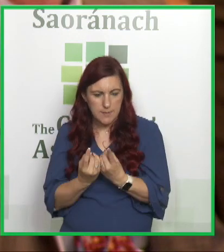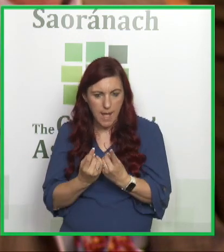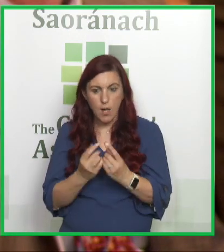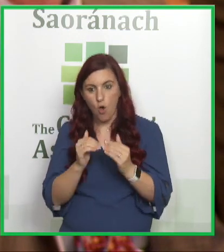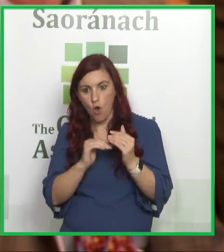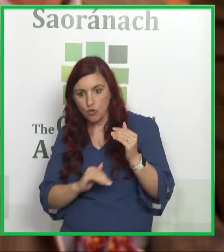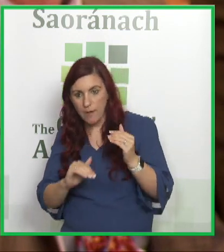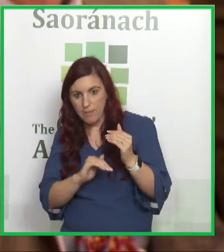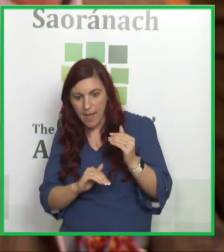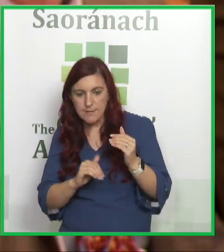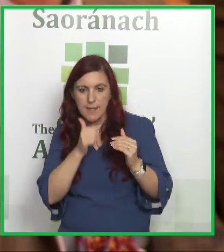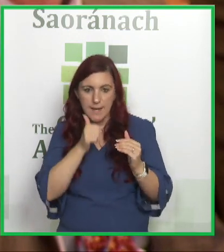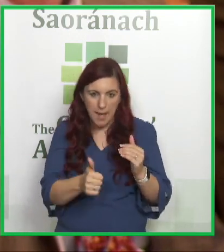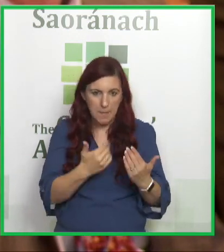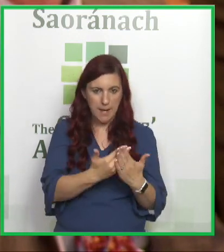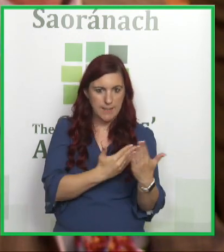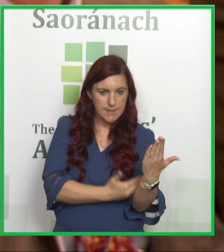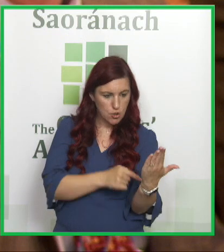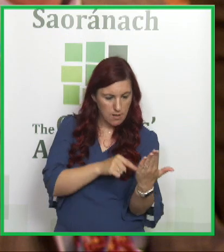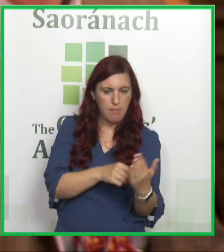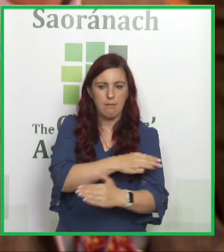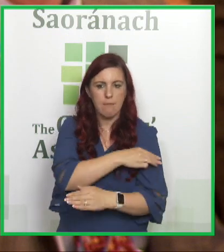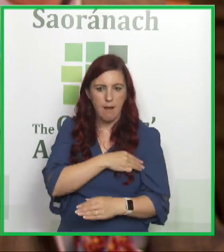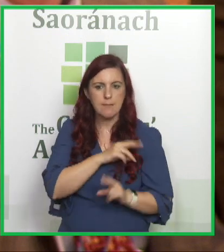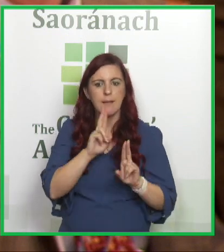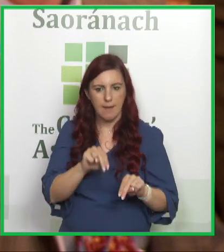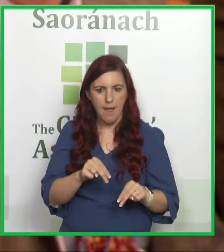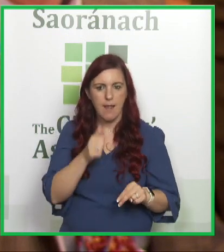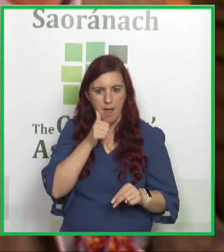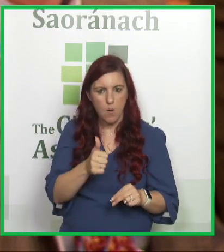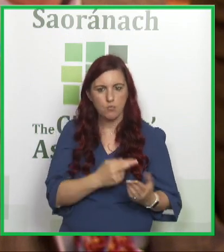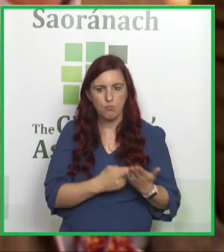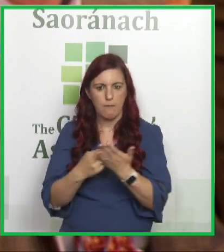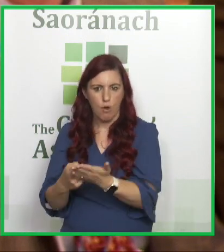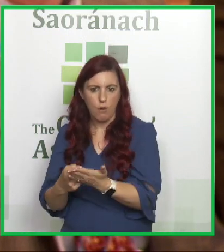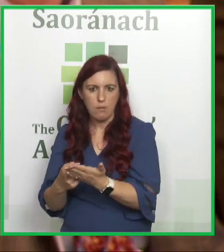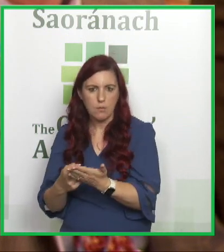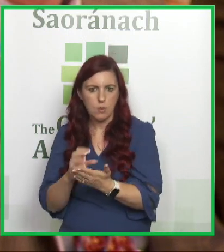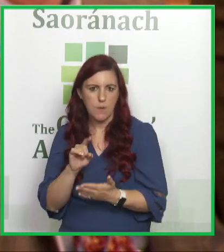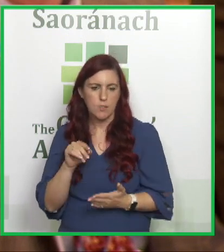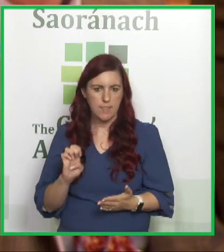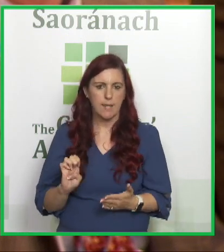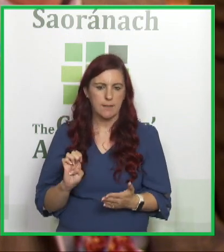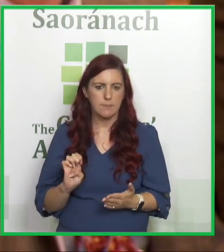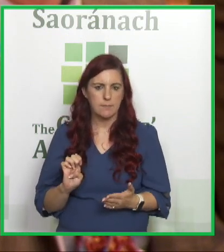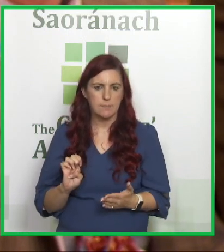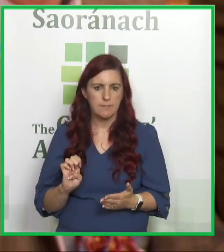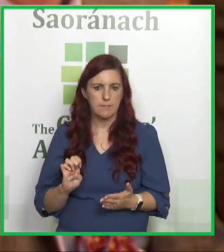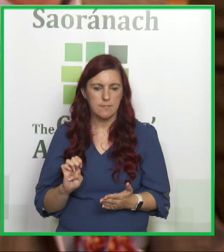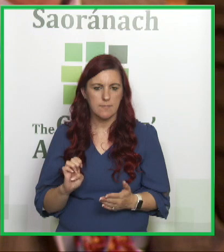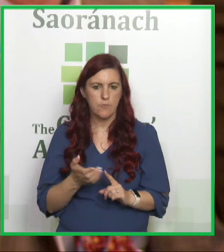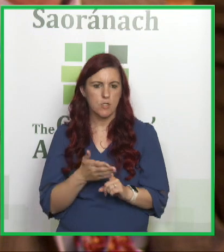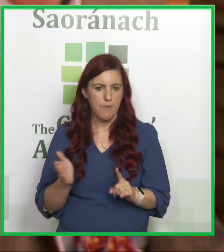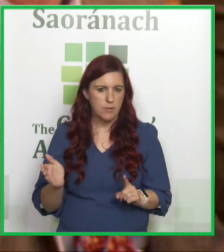that enabling legislation, the Gardaí could then participate and referred people for a diversion. Now, that